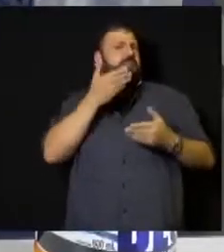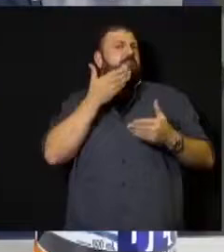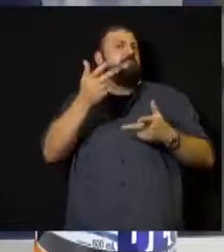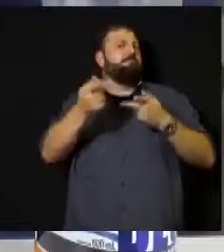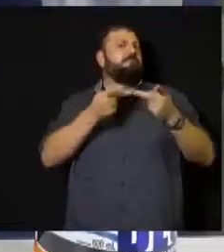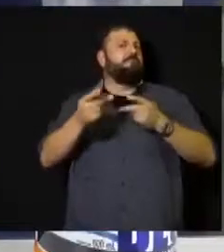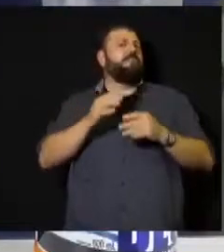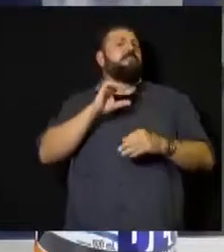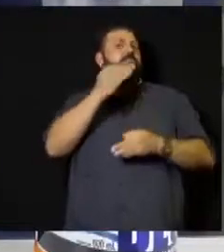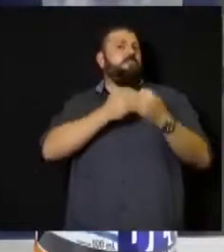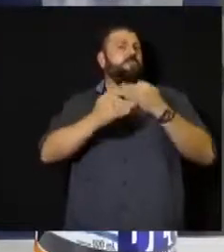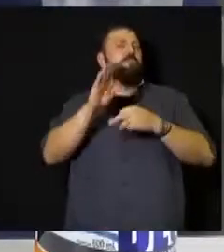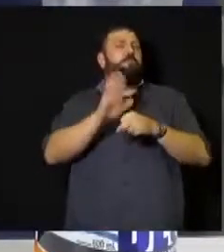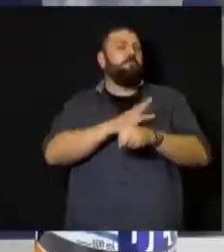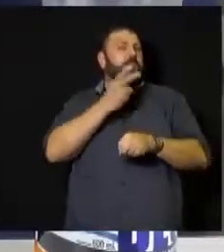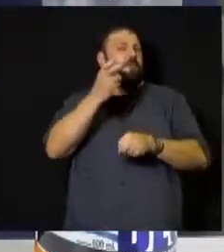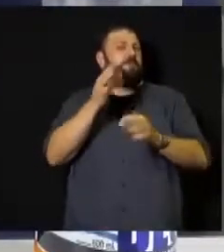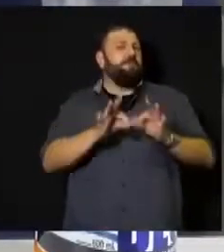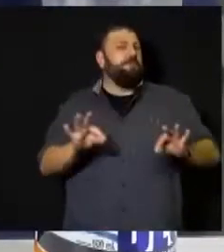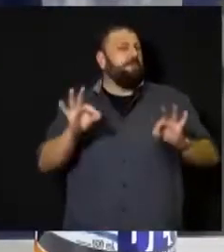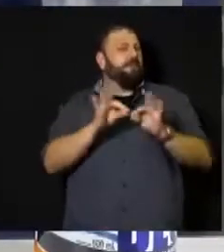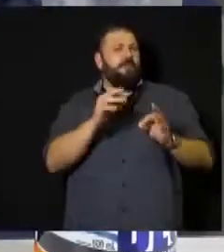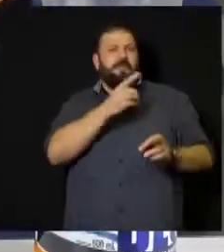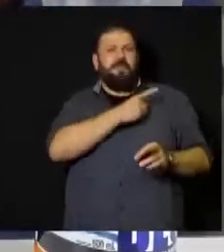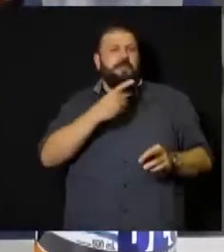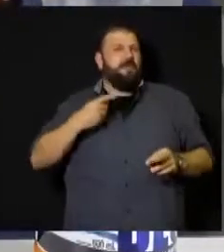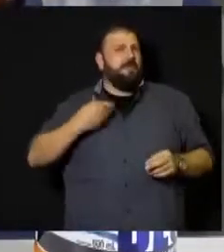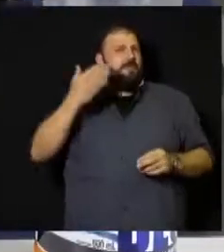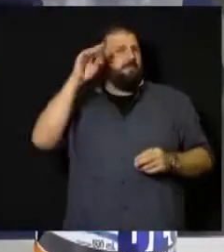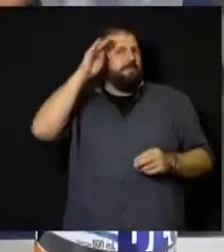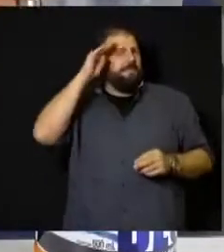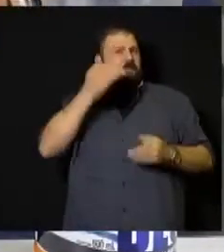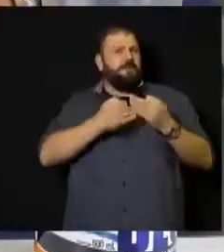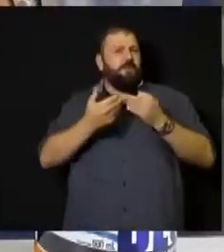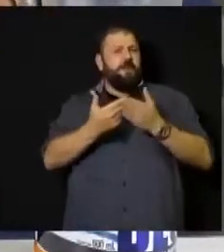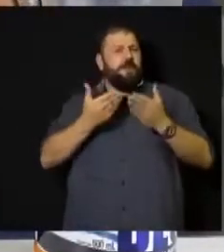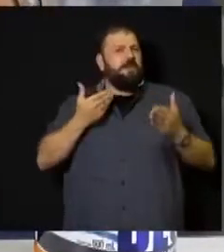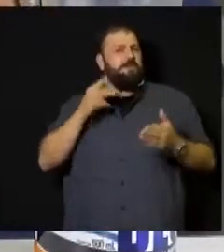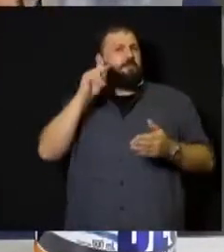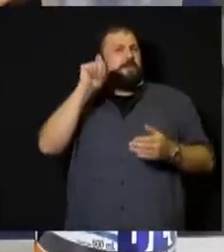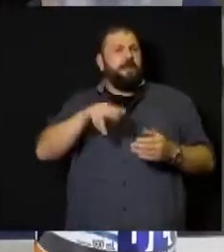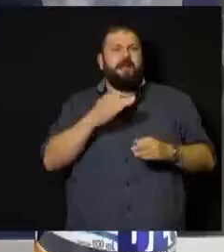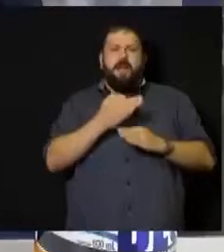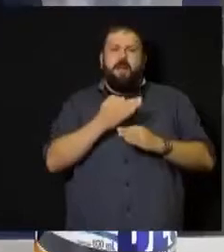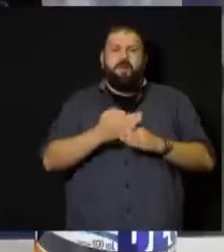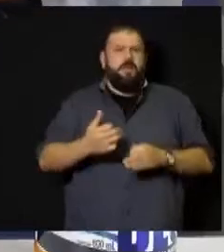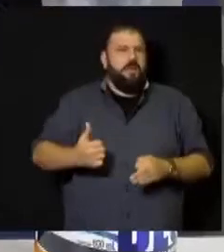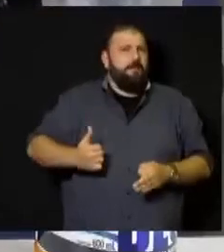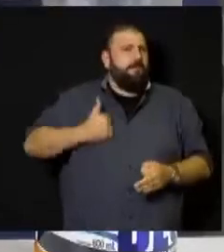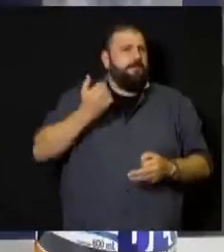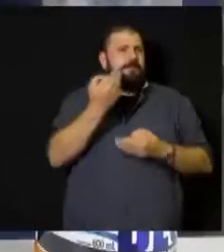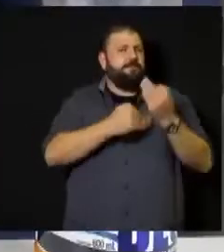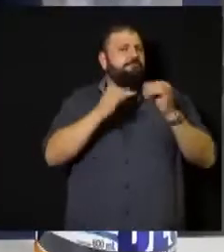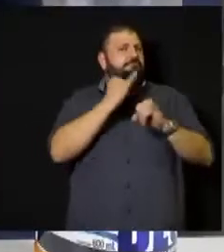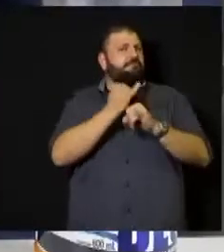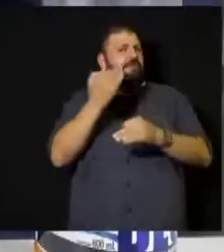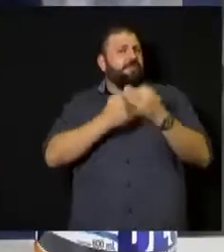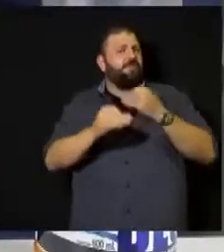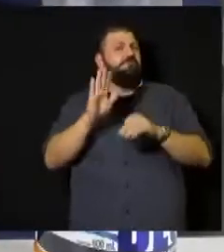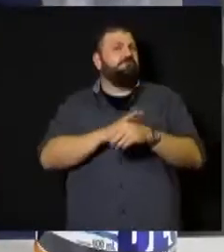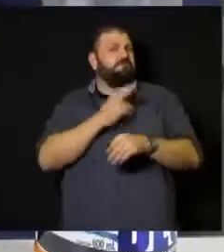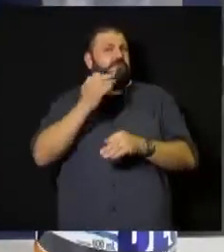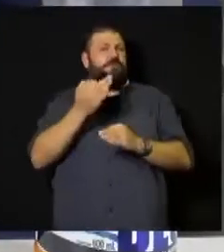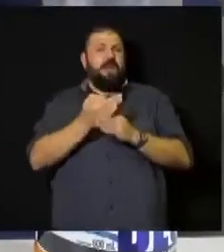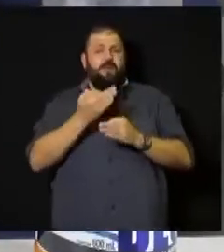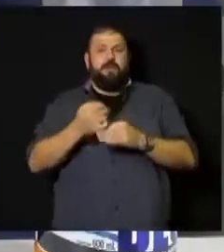is the United States is showing us how this is going to happen. So it's important to see, to have this part visualized and take advantage of what we have right